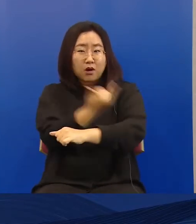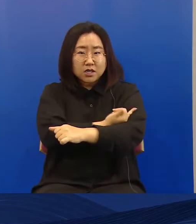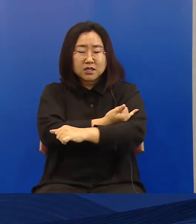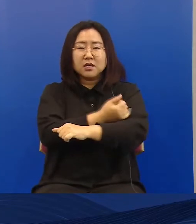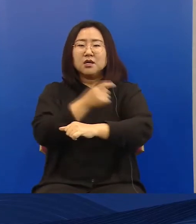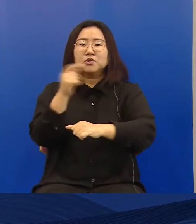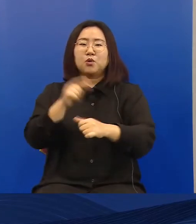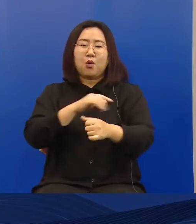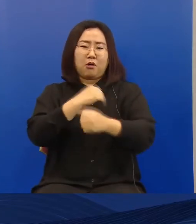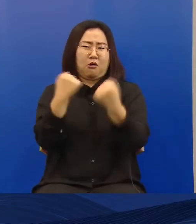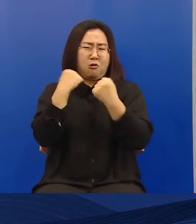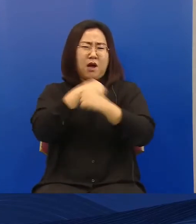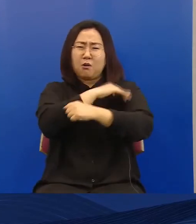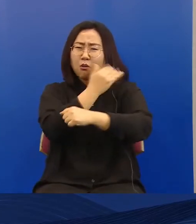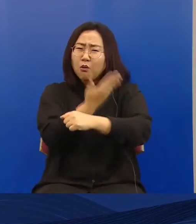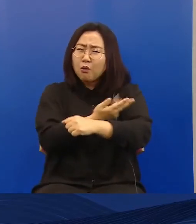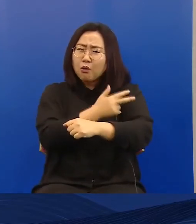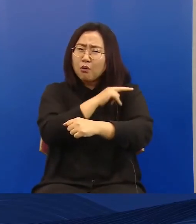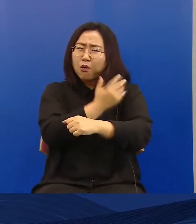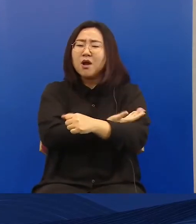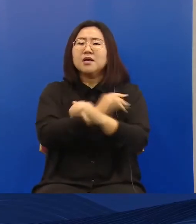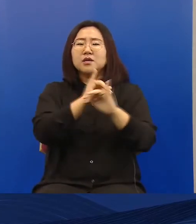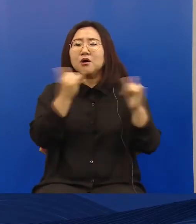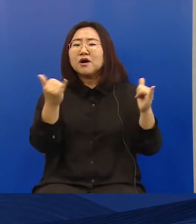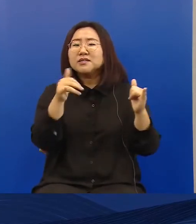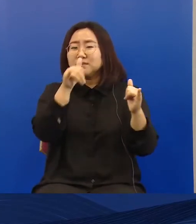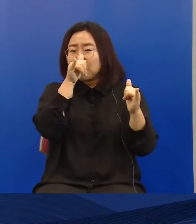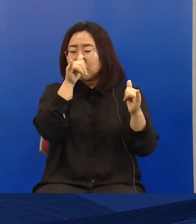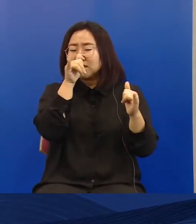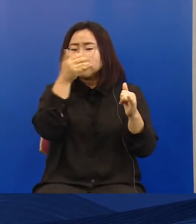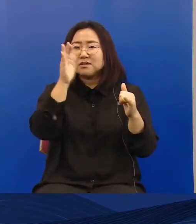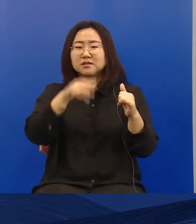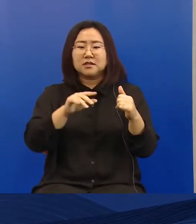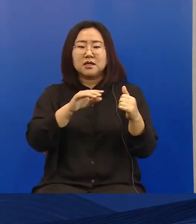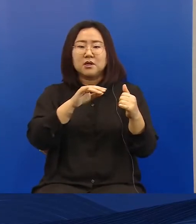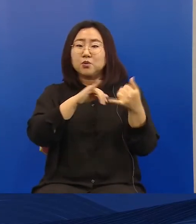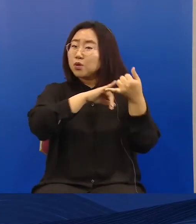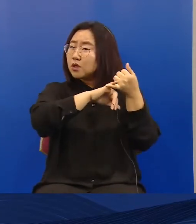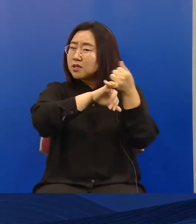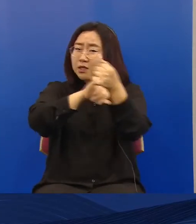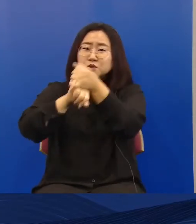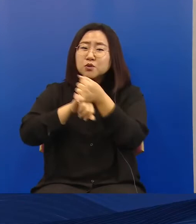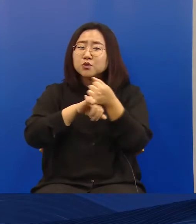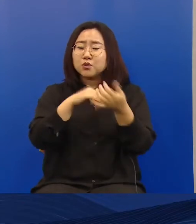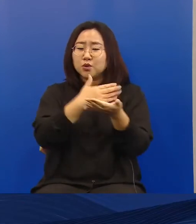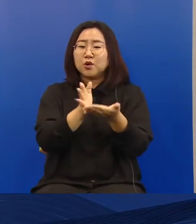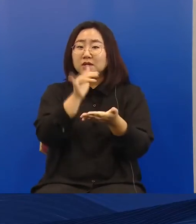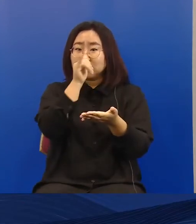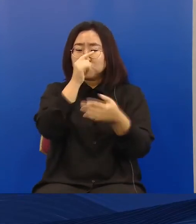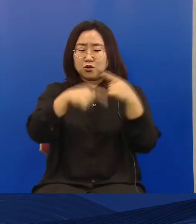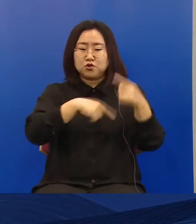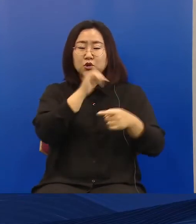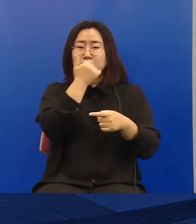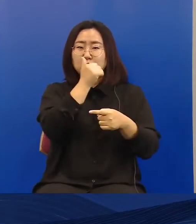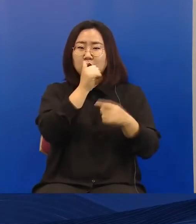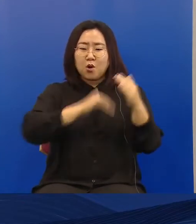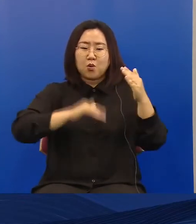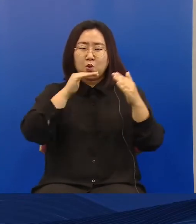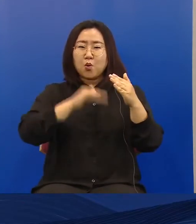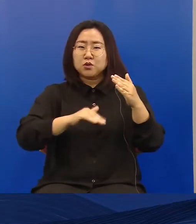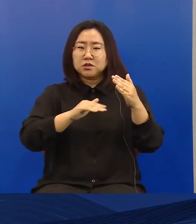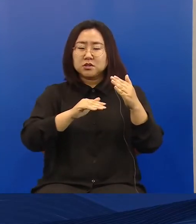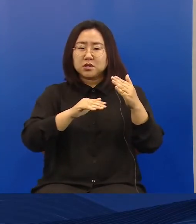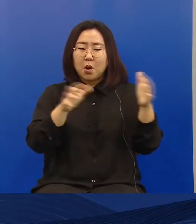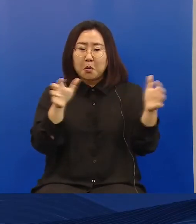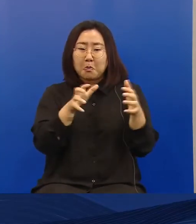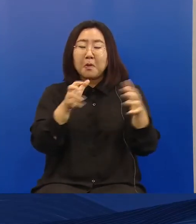rights. There are several tenets that you will know and recognize that help frame public service interpreting for